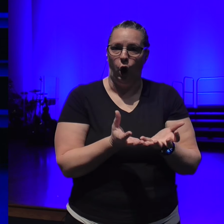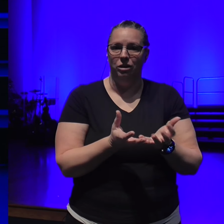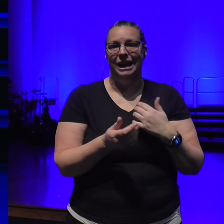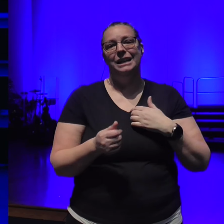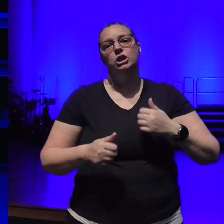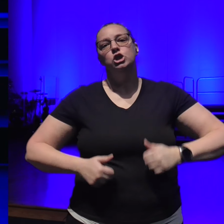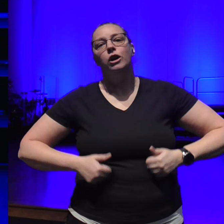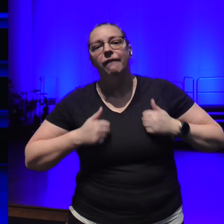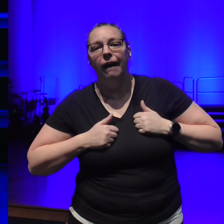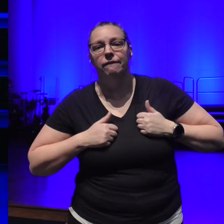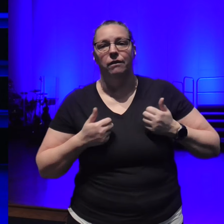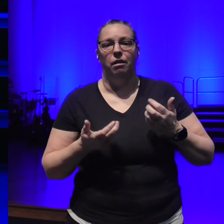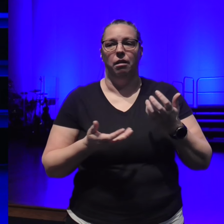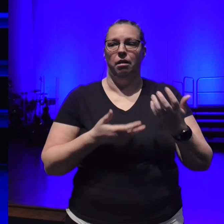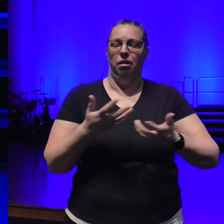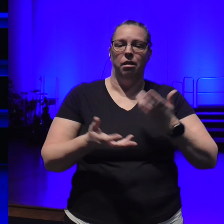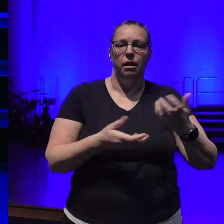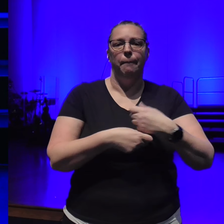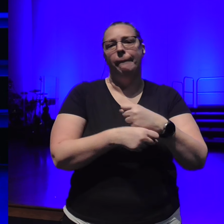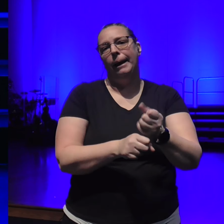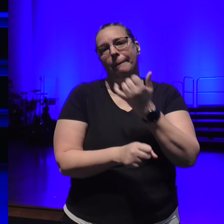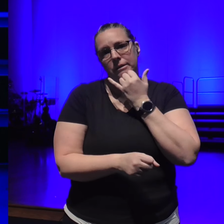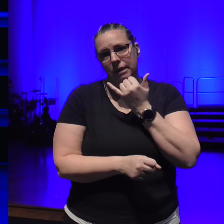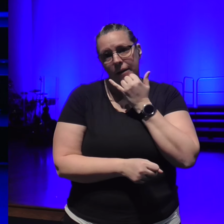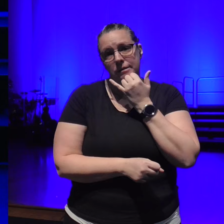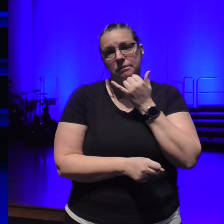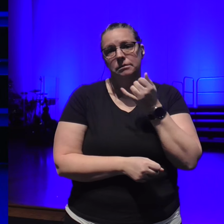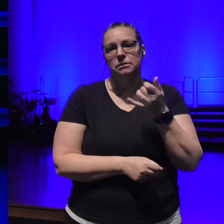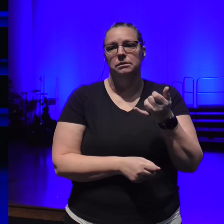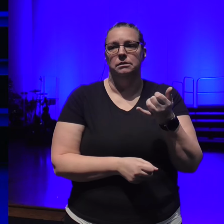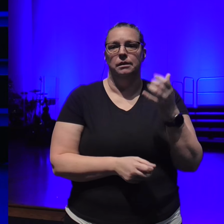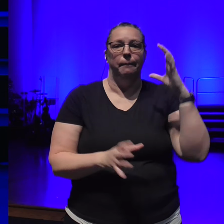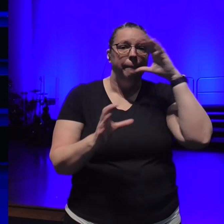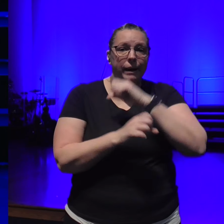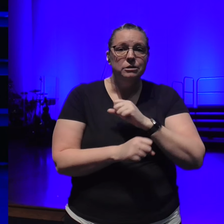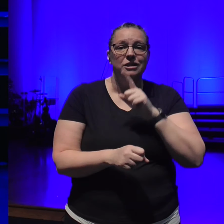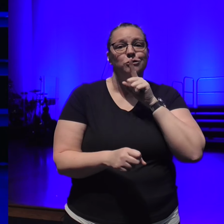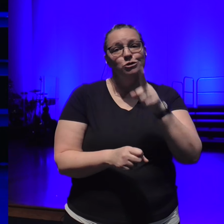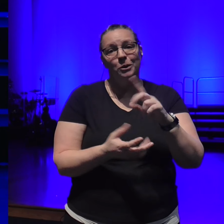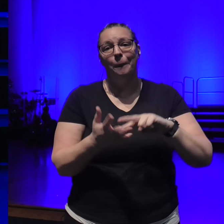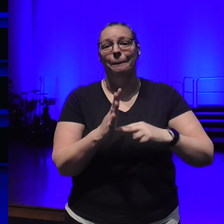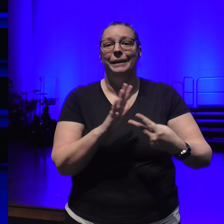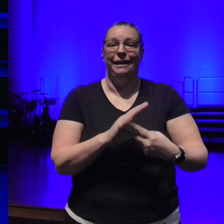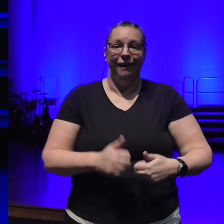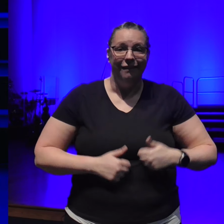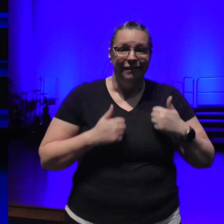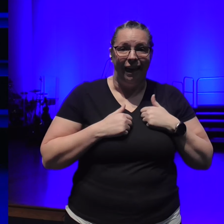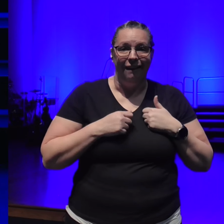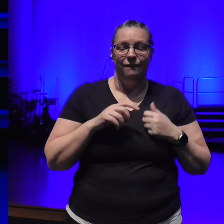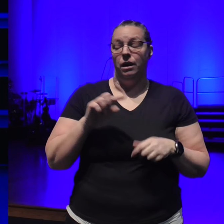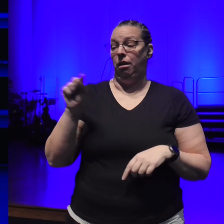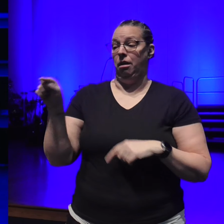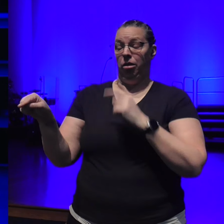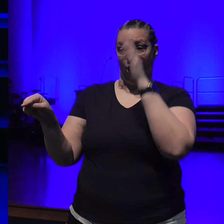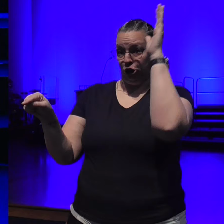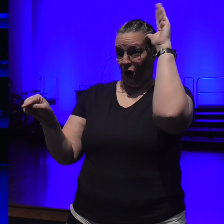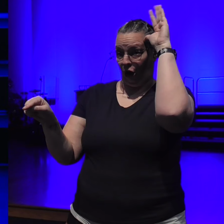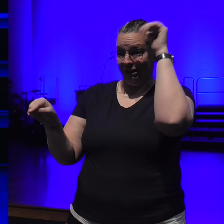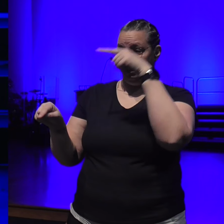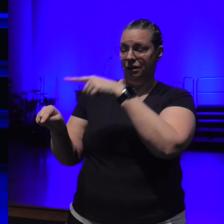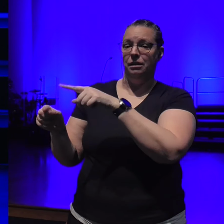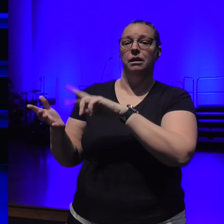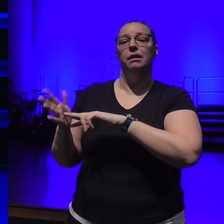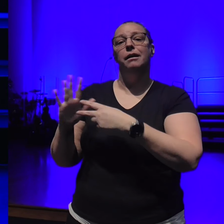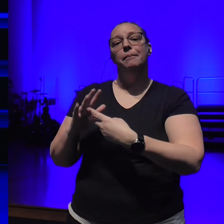by, they make mistakes. They miss the true meaning of life. The donkey is representative of our